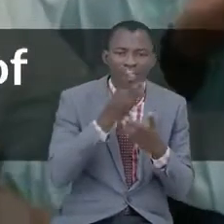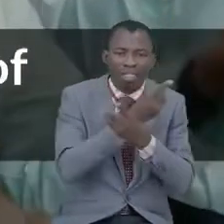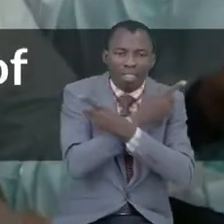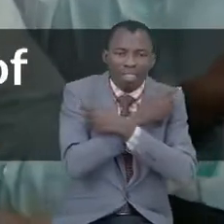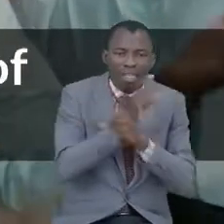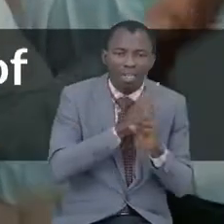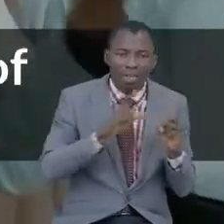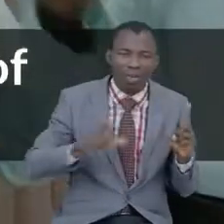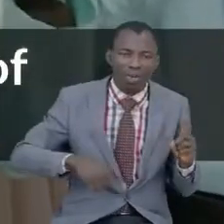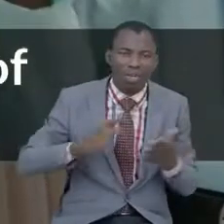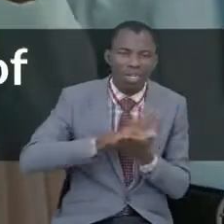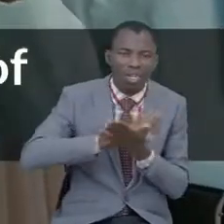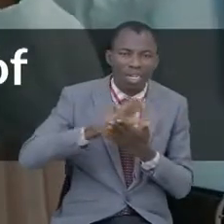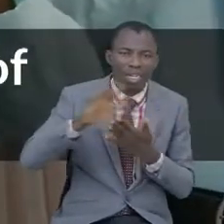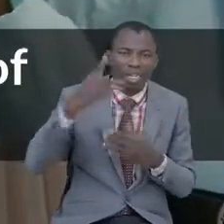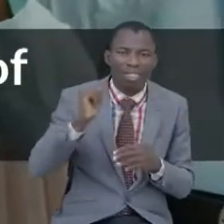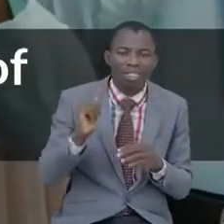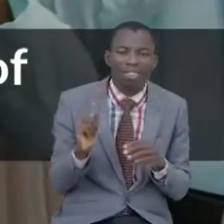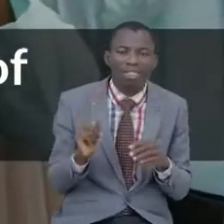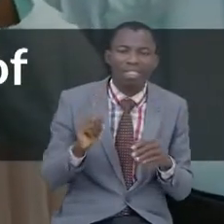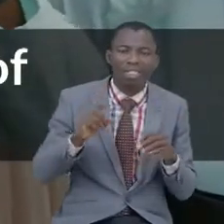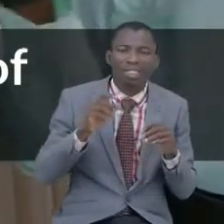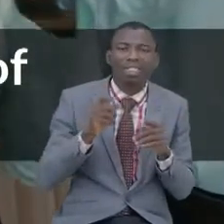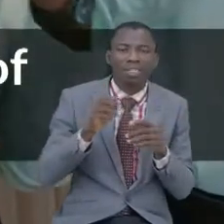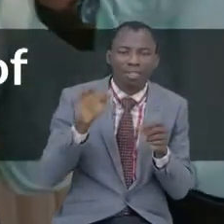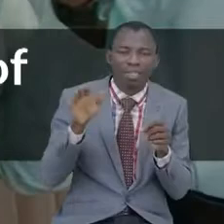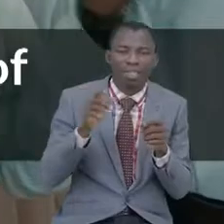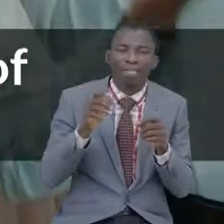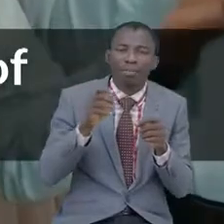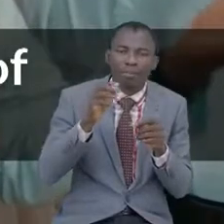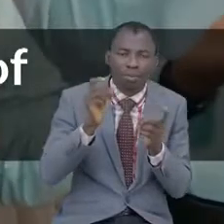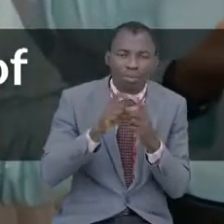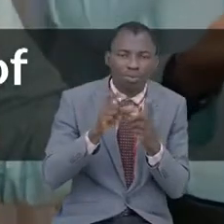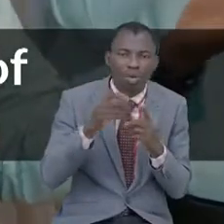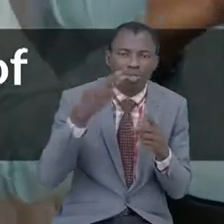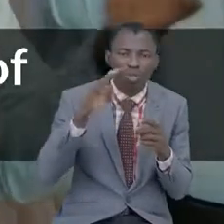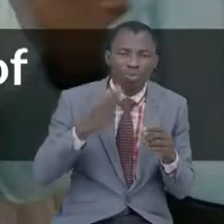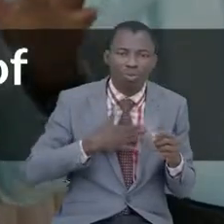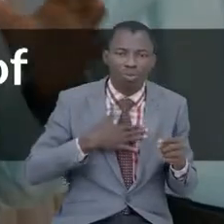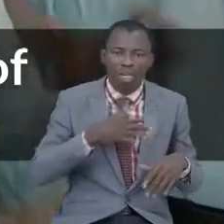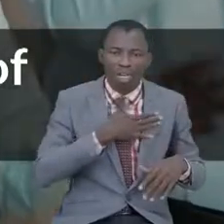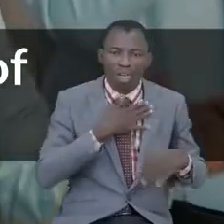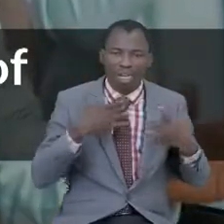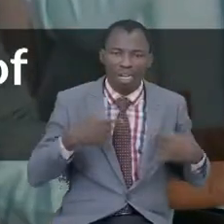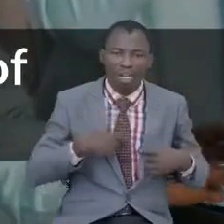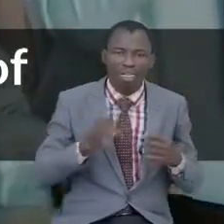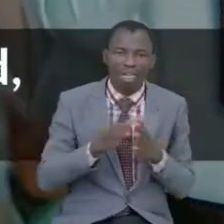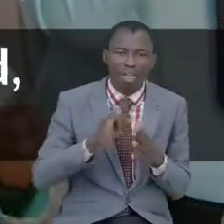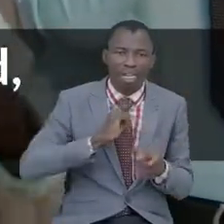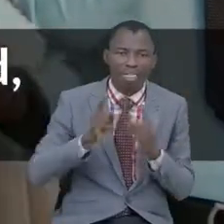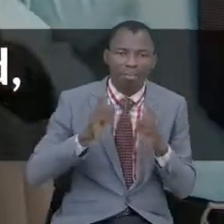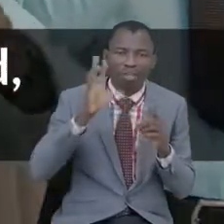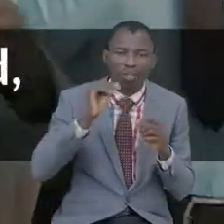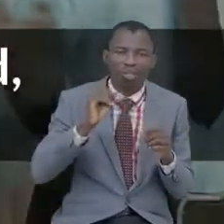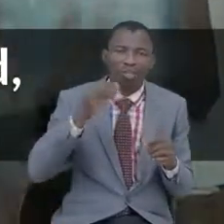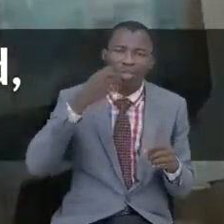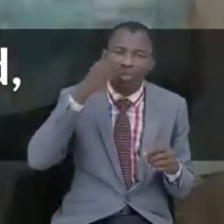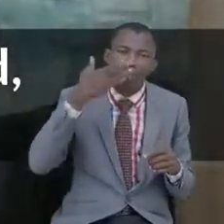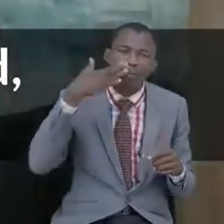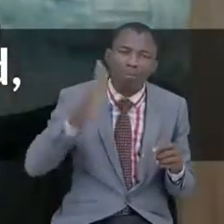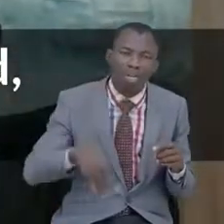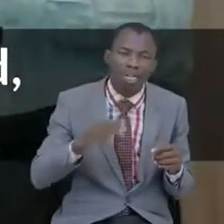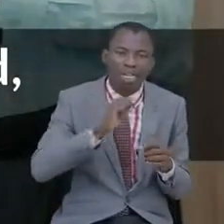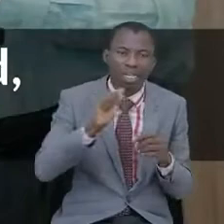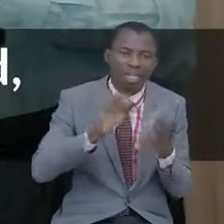Lord cleanse the content of my heart, that I speak no guile. I rise just